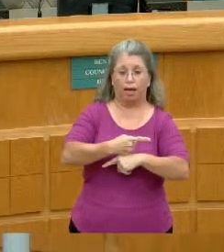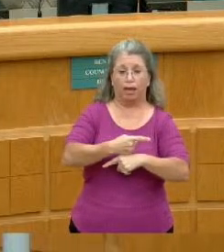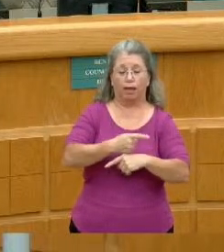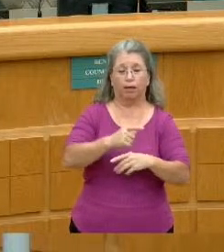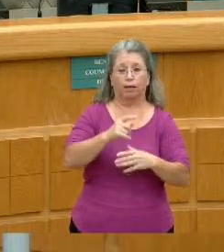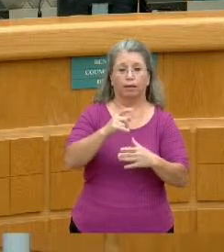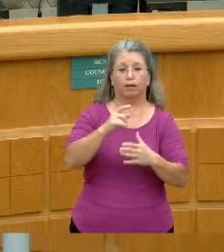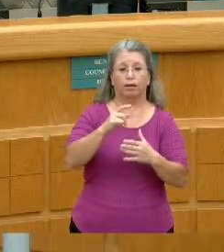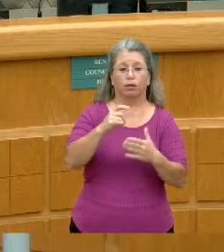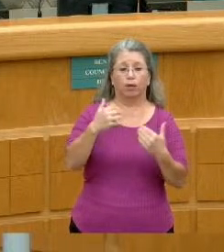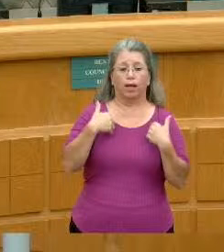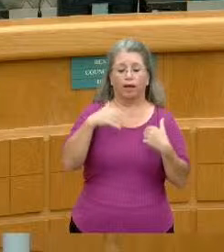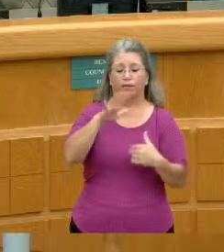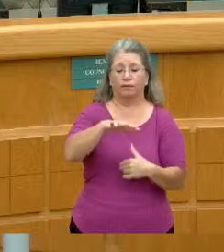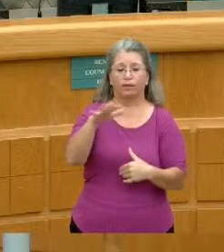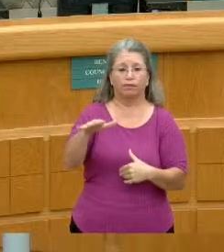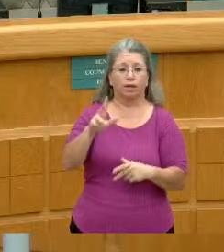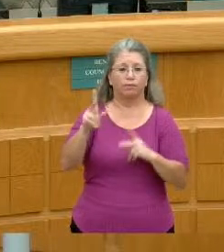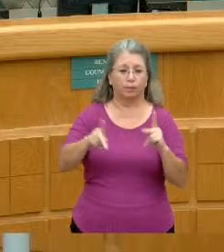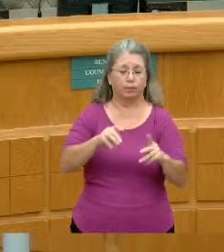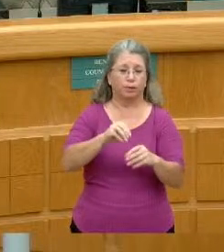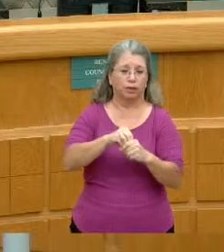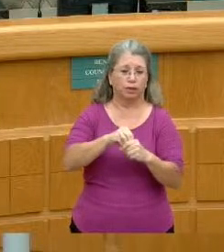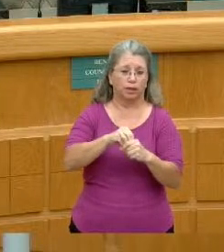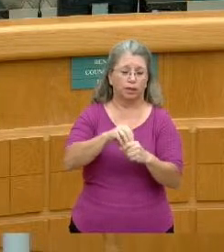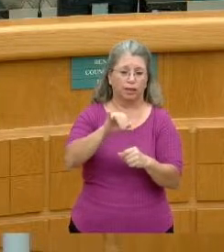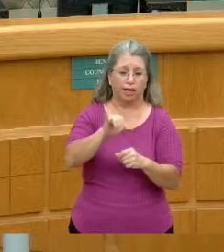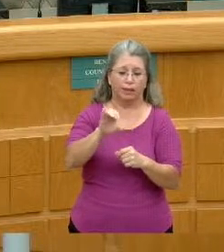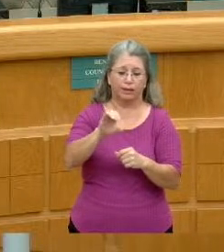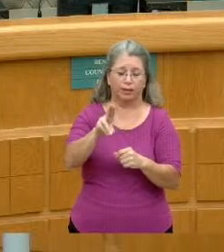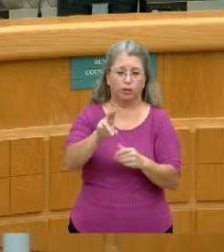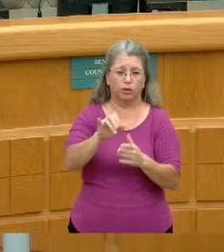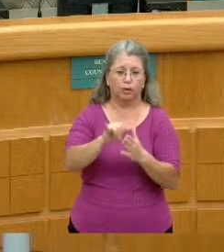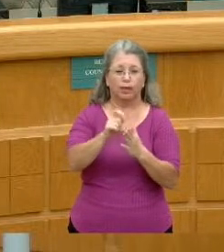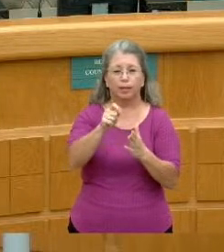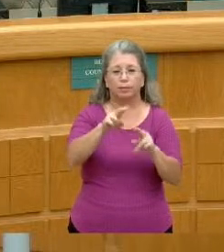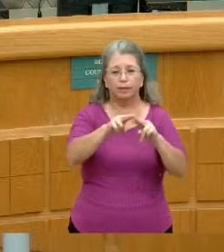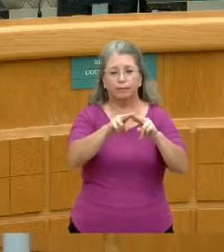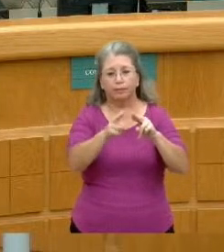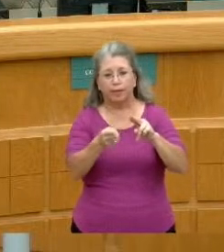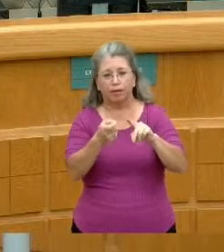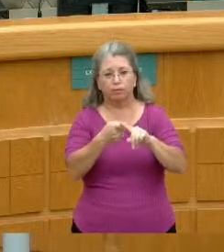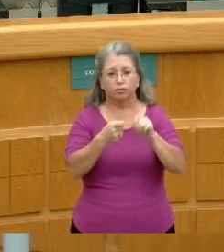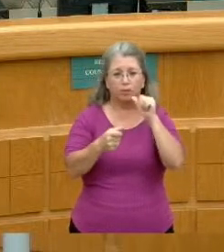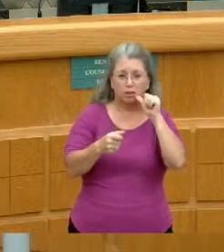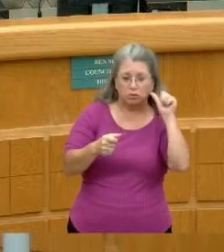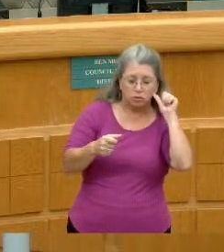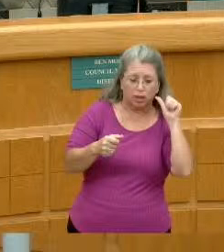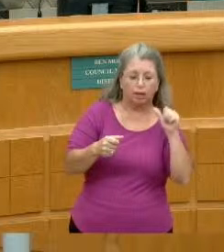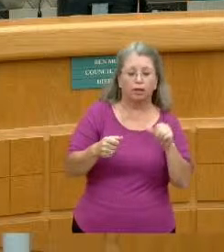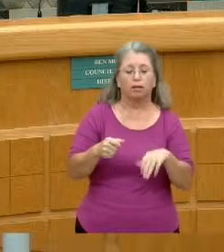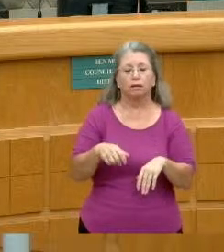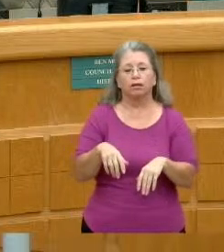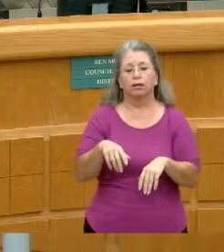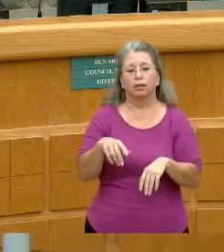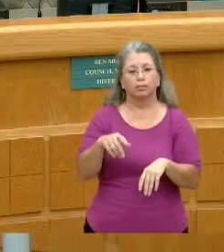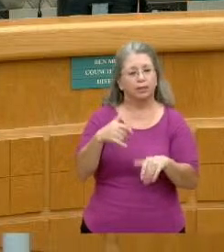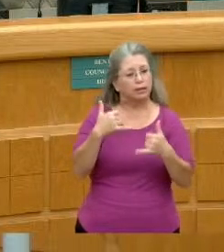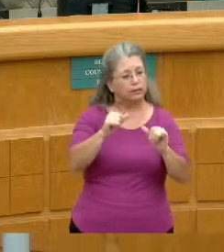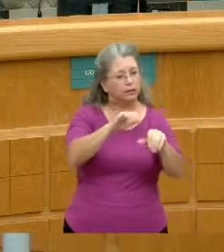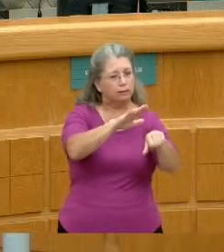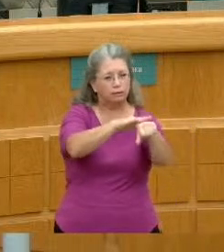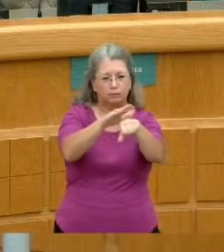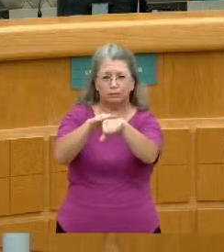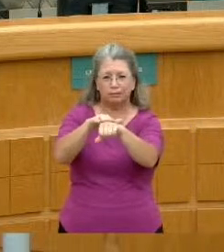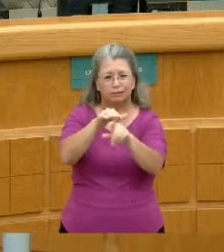in time was 55. And that's a little bit down from yesterday's 58, but what we continue to caution the community when it